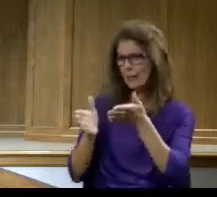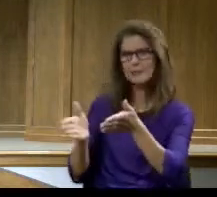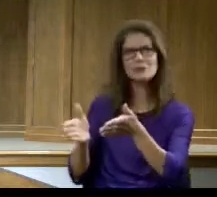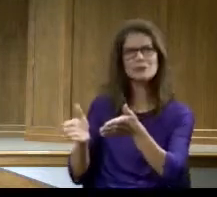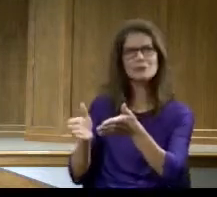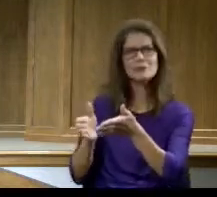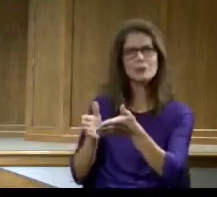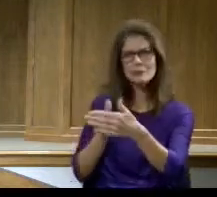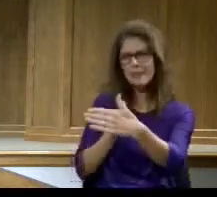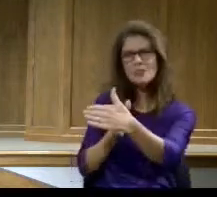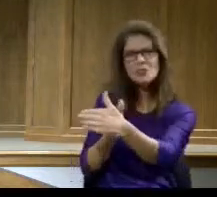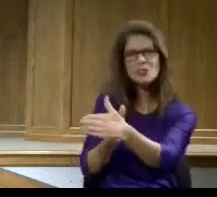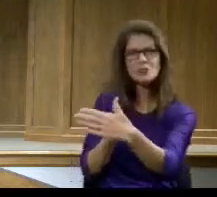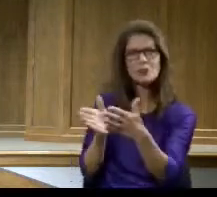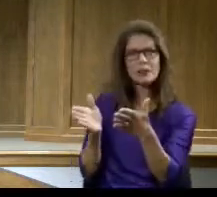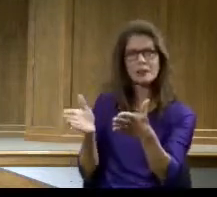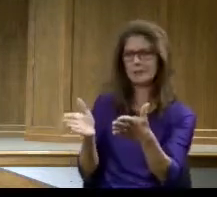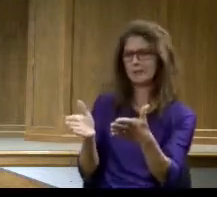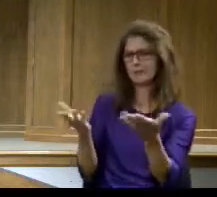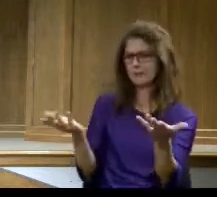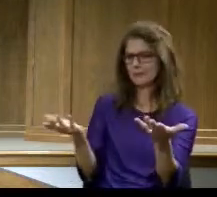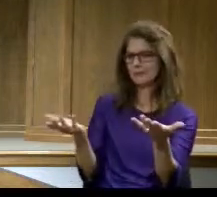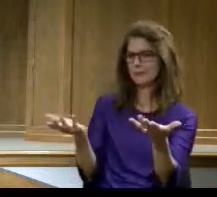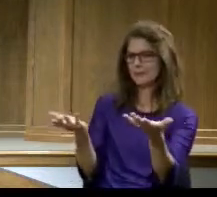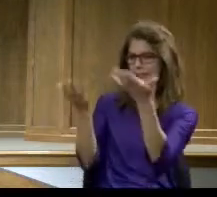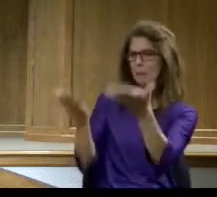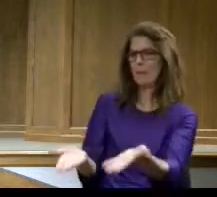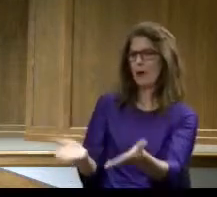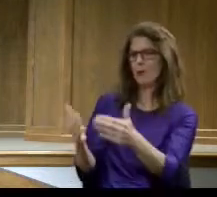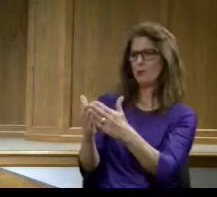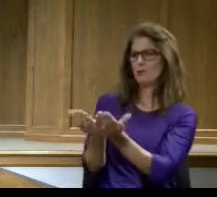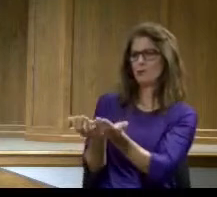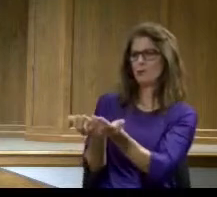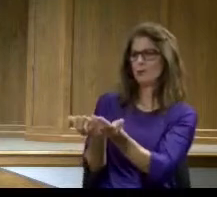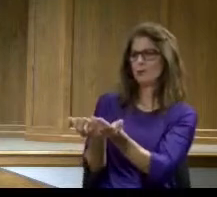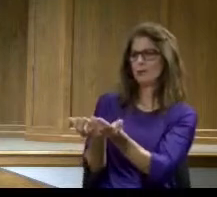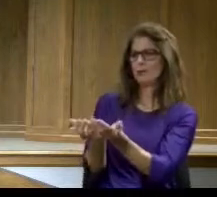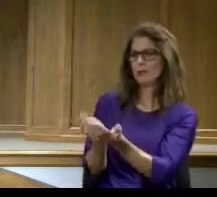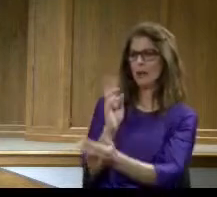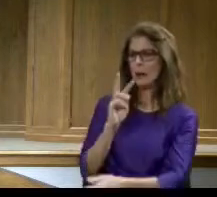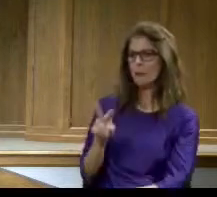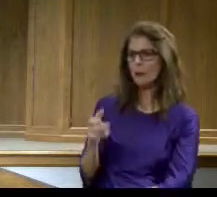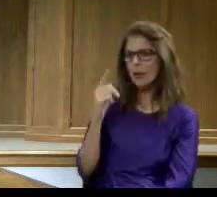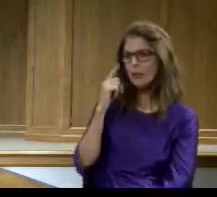And I'm just looking at that, and I'm thinking, where are they going?